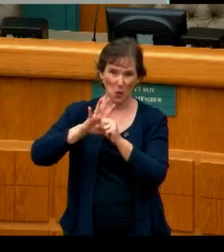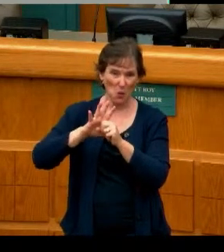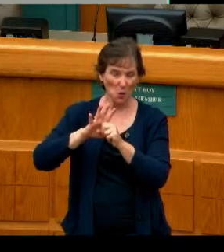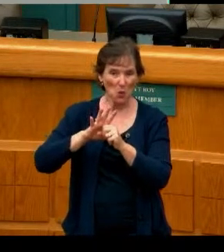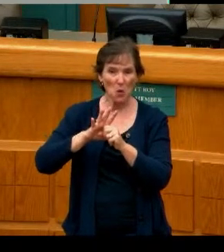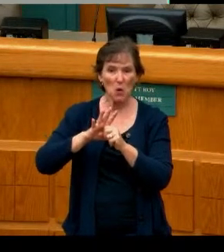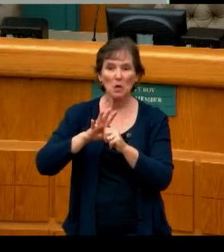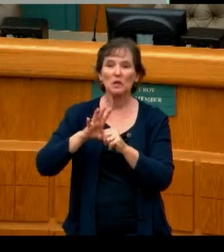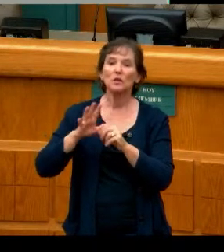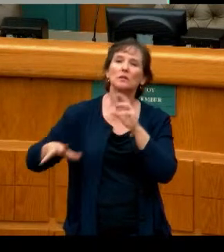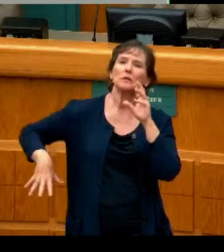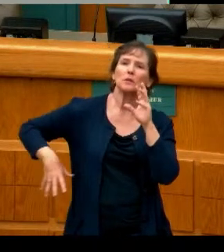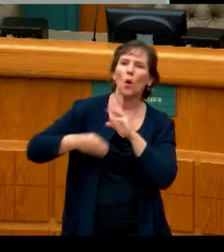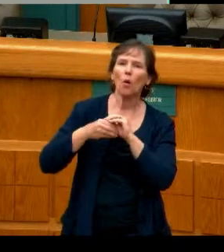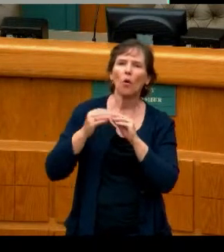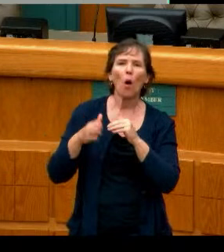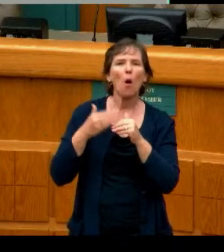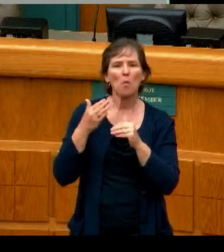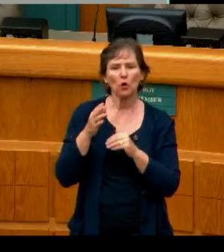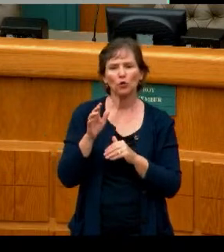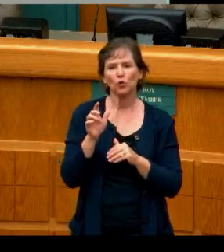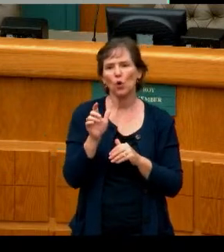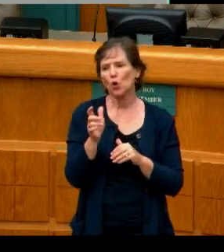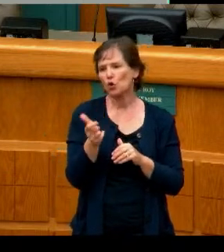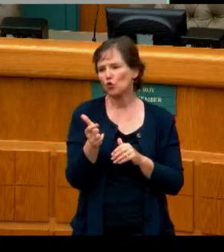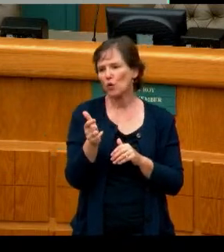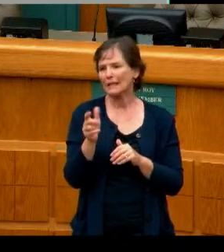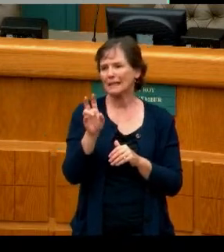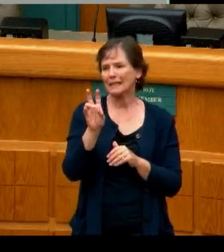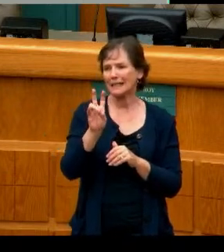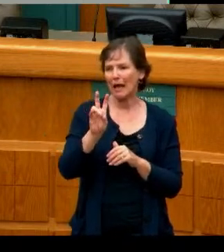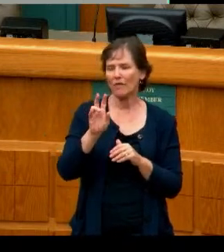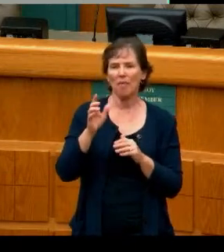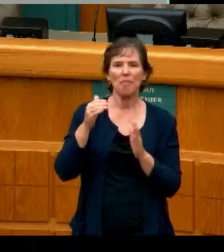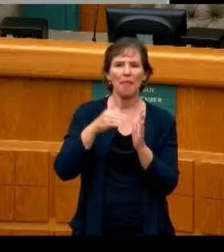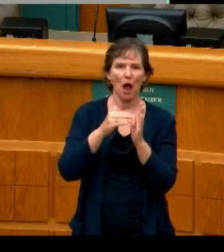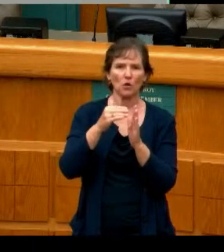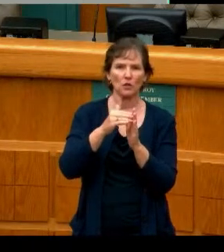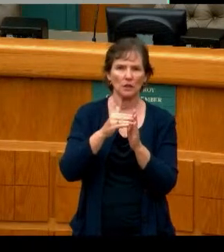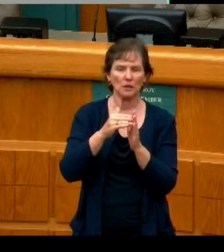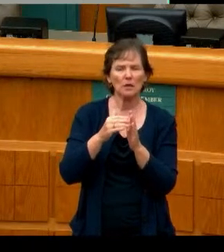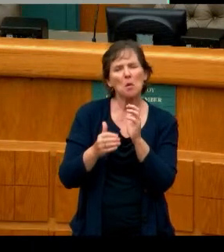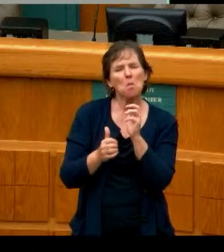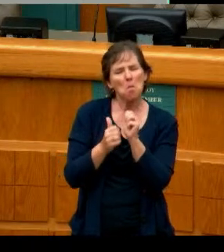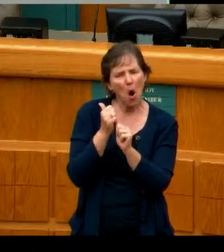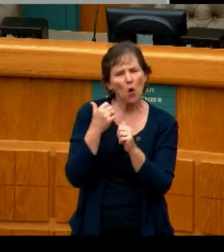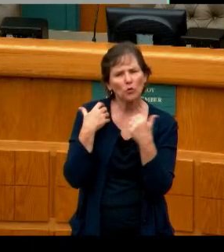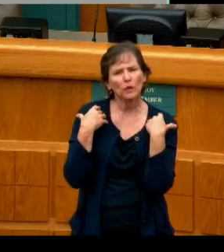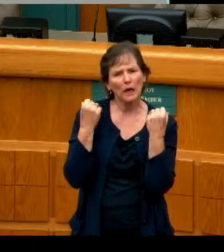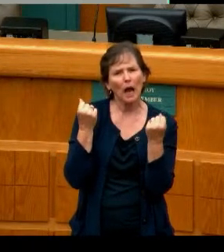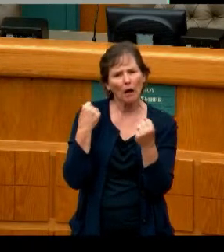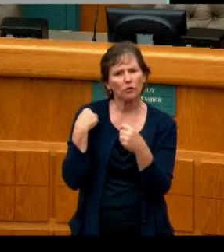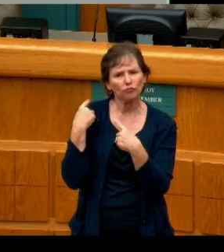Okay, we've had a lot of confirmed cases in the Coastal Bend, almost 27,000, 26,500 or